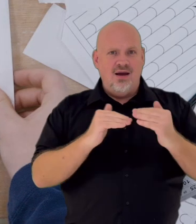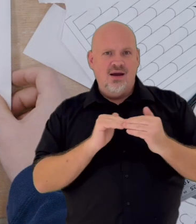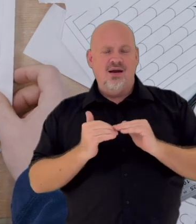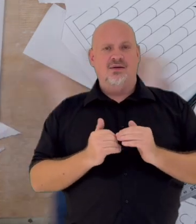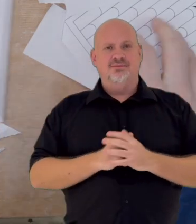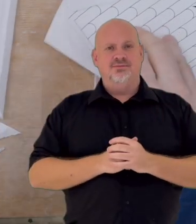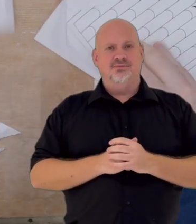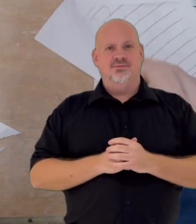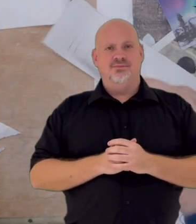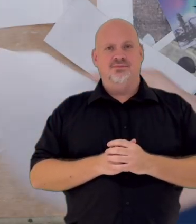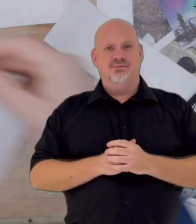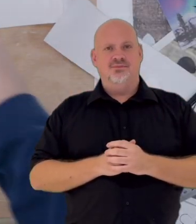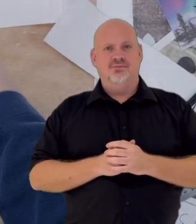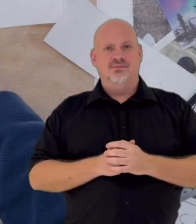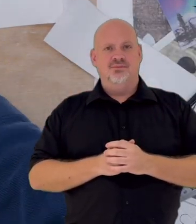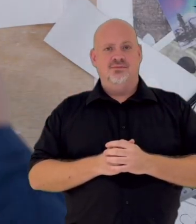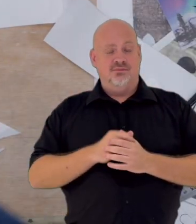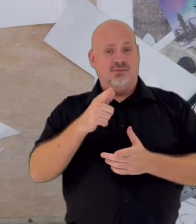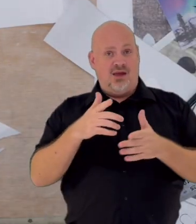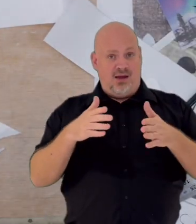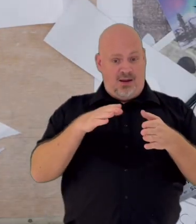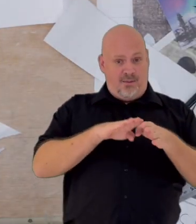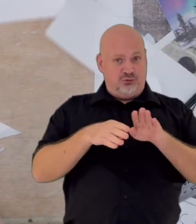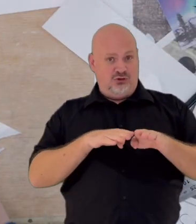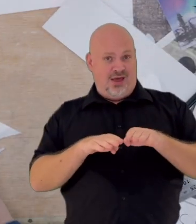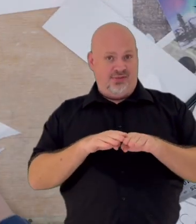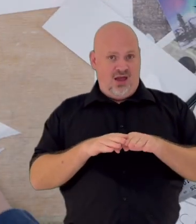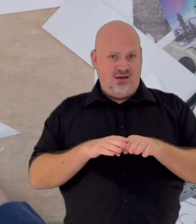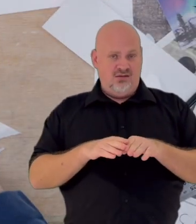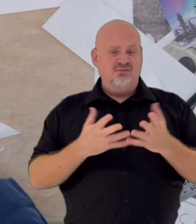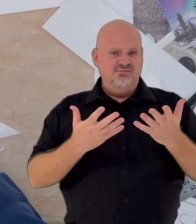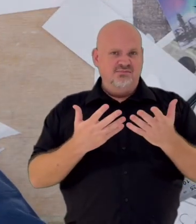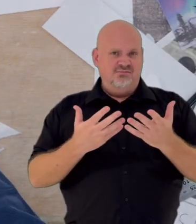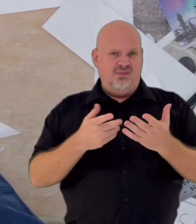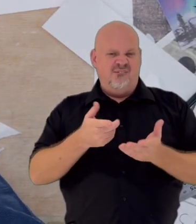So to put it together, I'm just going to fold this.